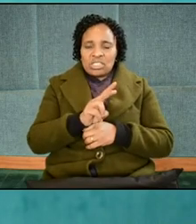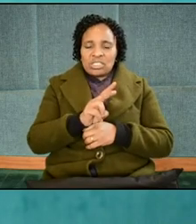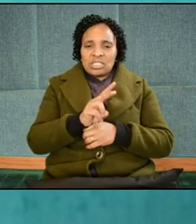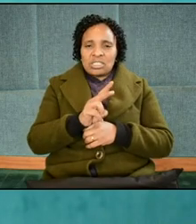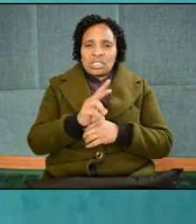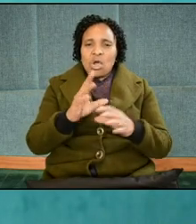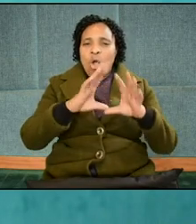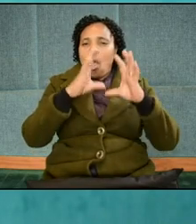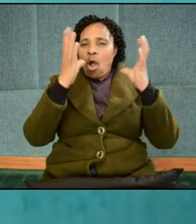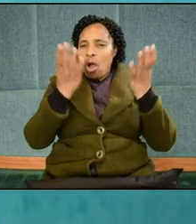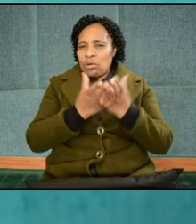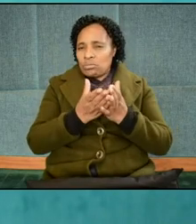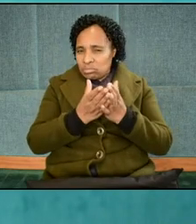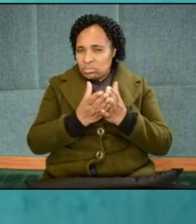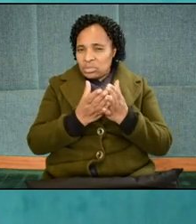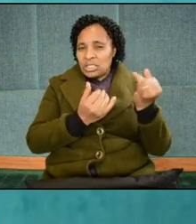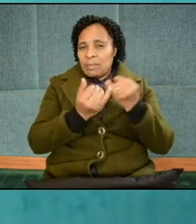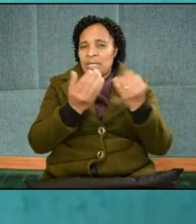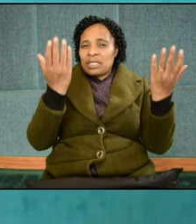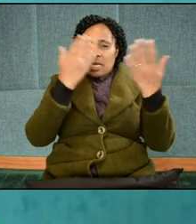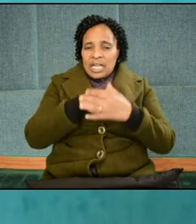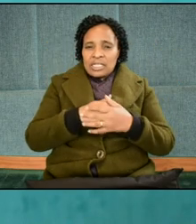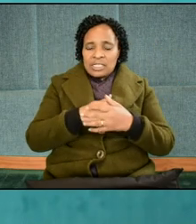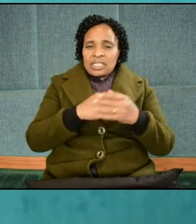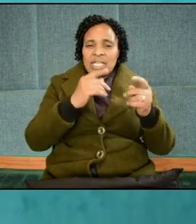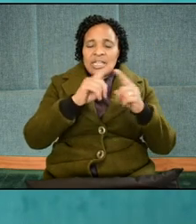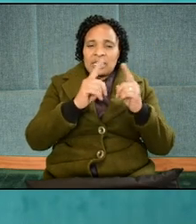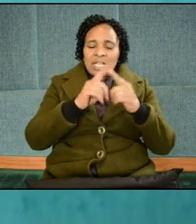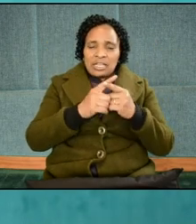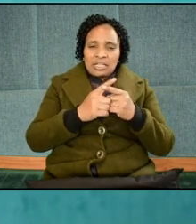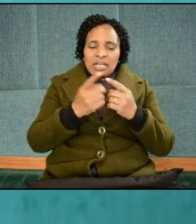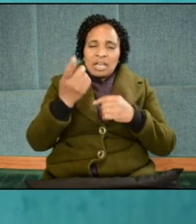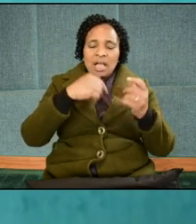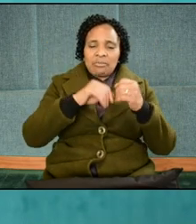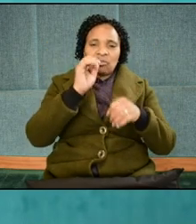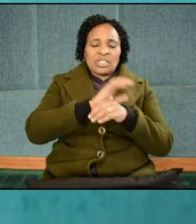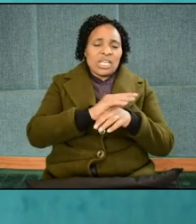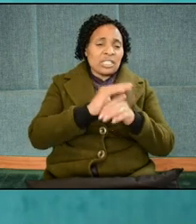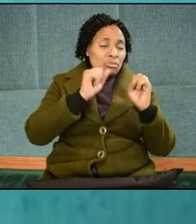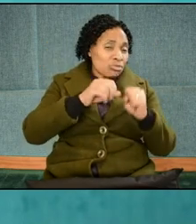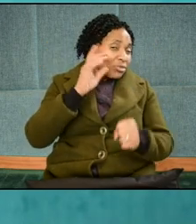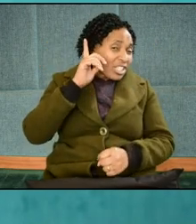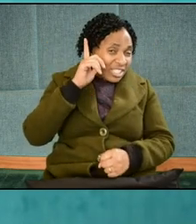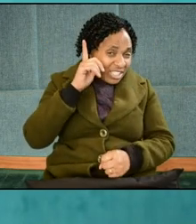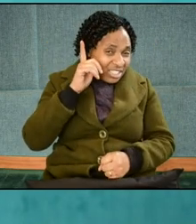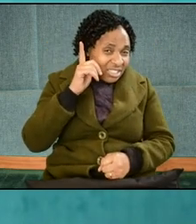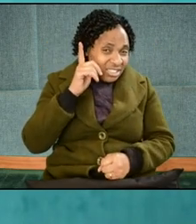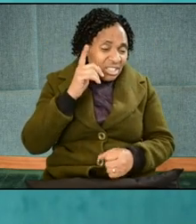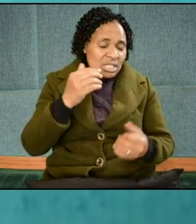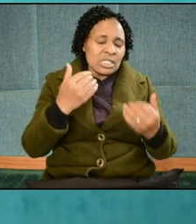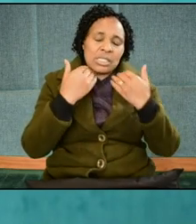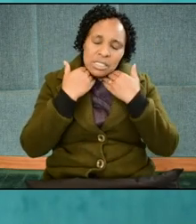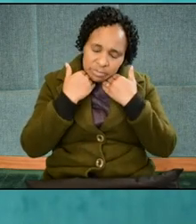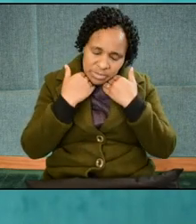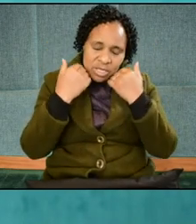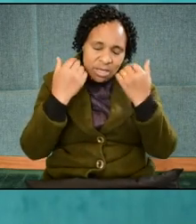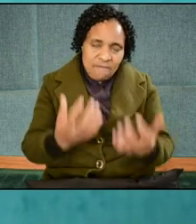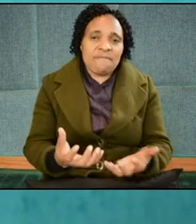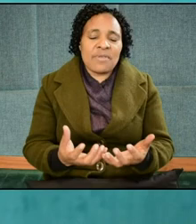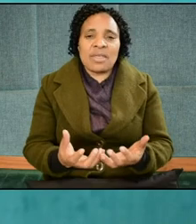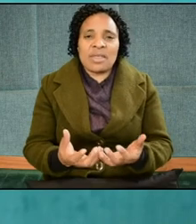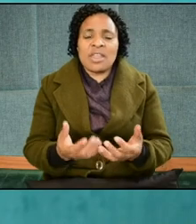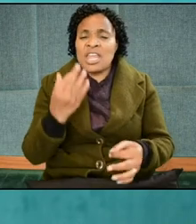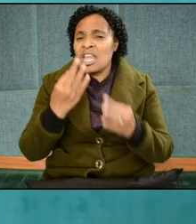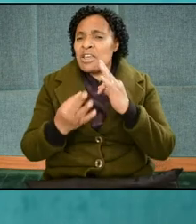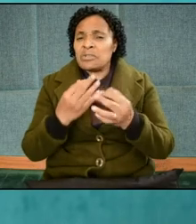entire Sabbath night mm-hmm. and you come to church, are you able to listen? Not really. You're sleepy. Yeah. Even if you're